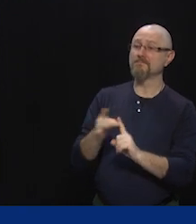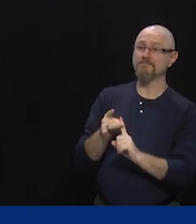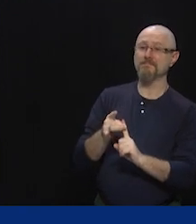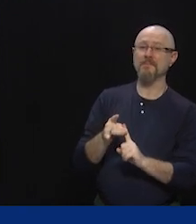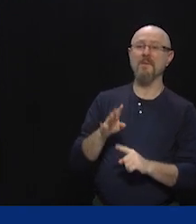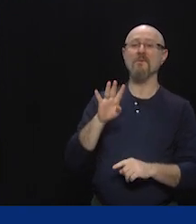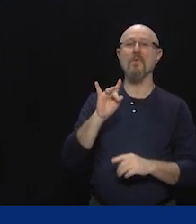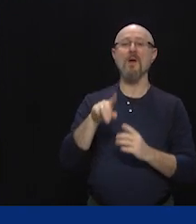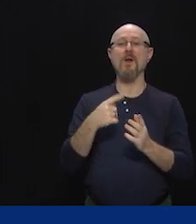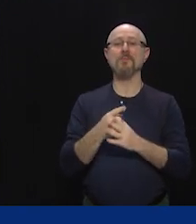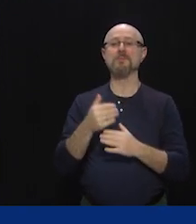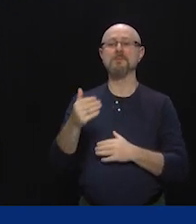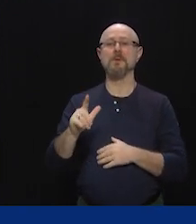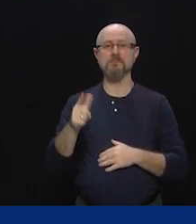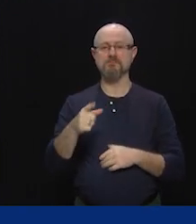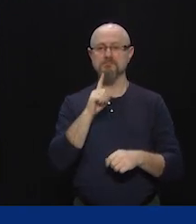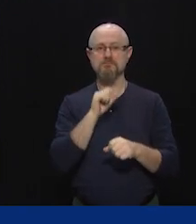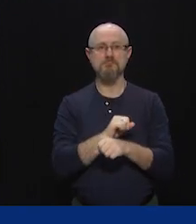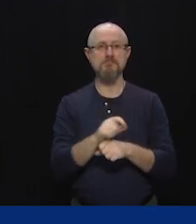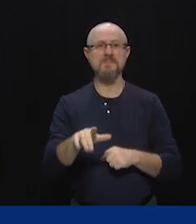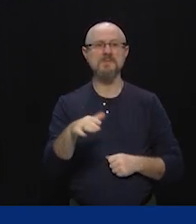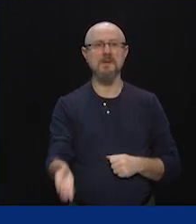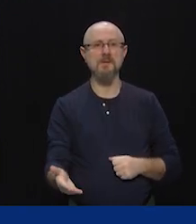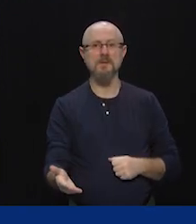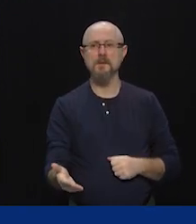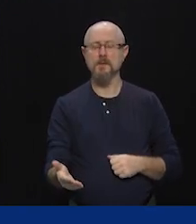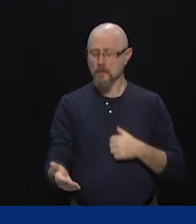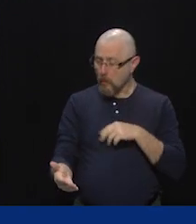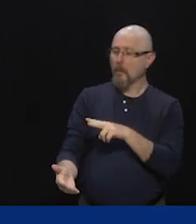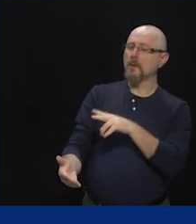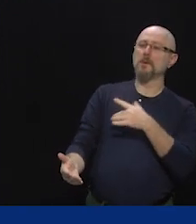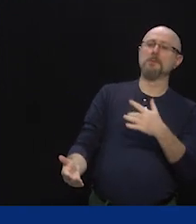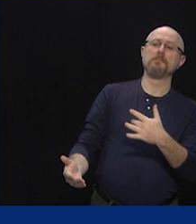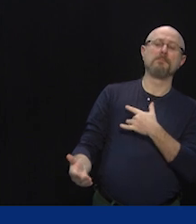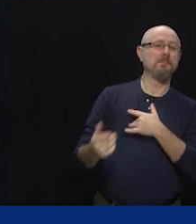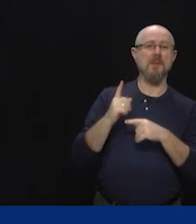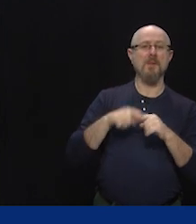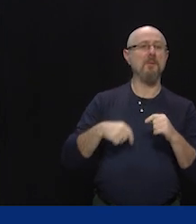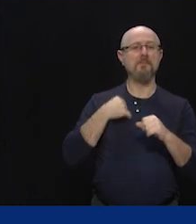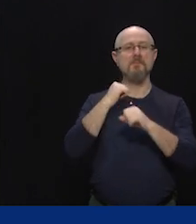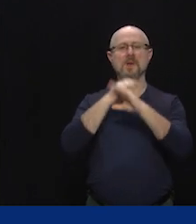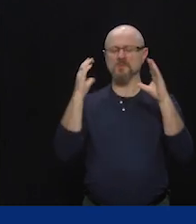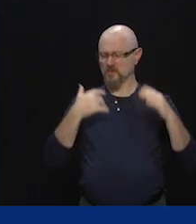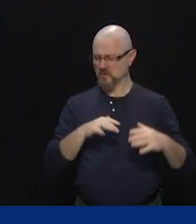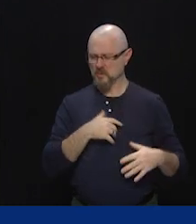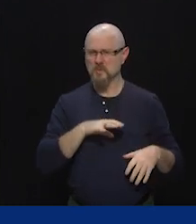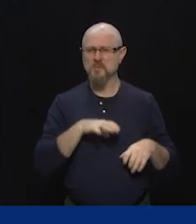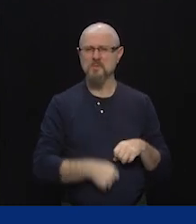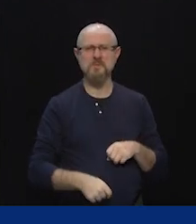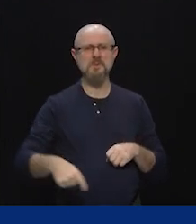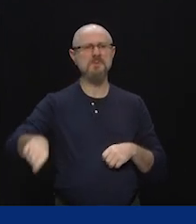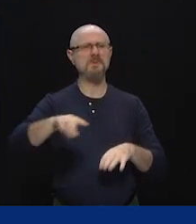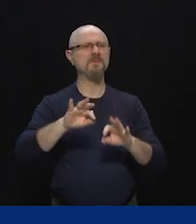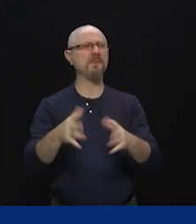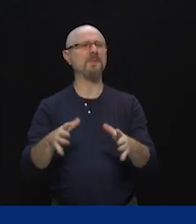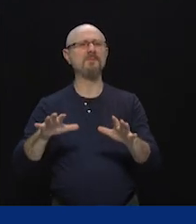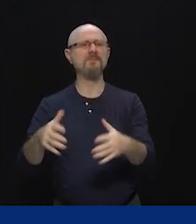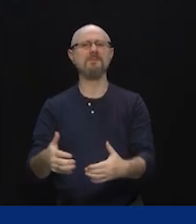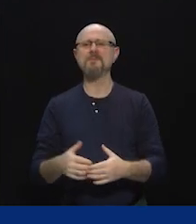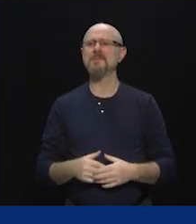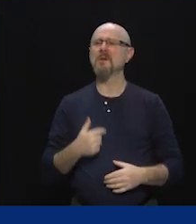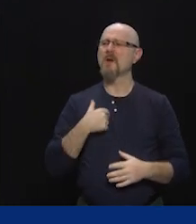virus and then succumbed to it. And I just can't imagine the pain that these families are going through. So let's always keep them in our